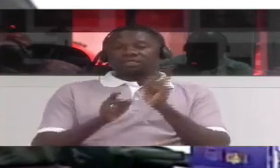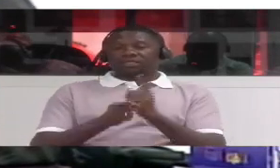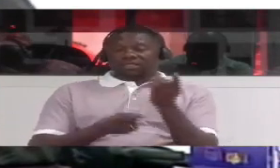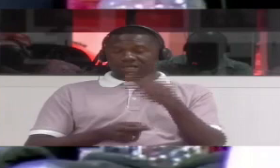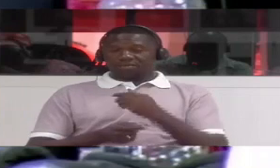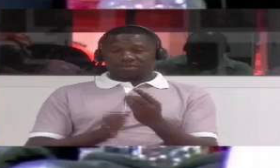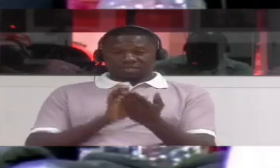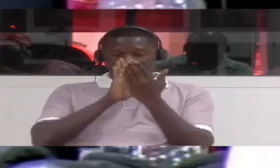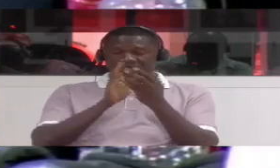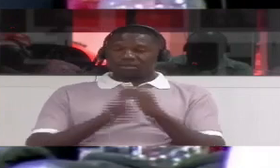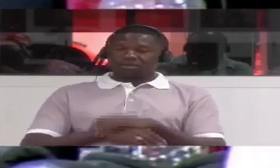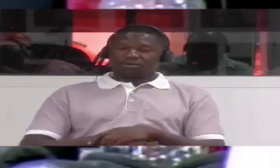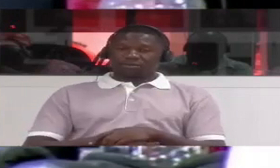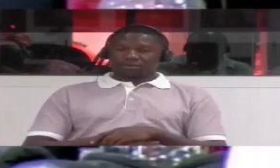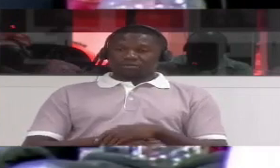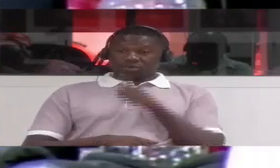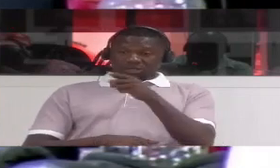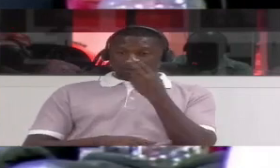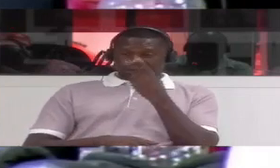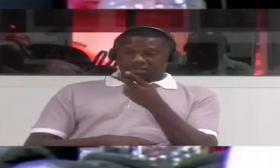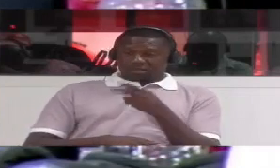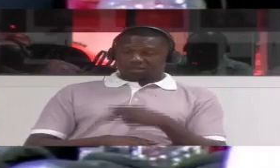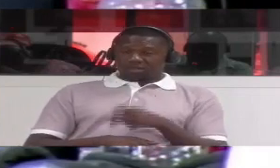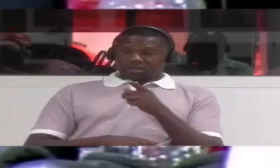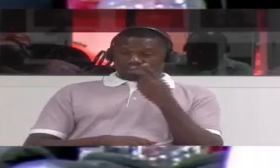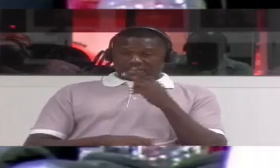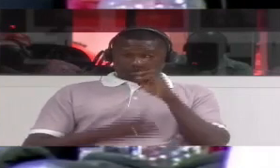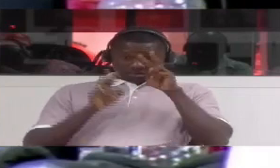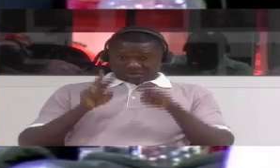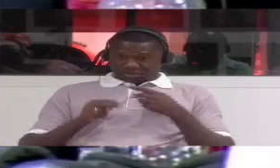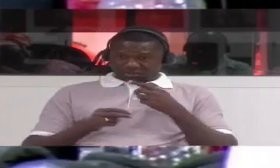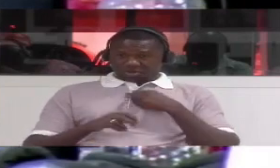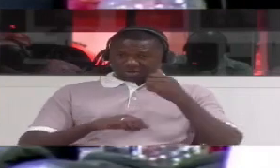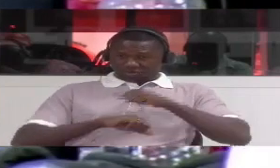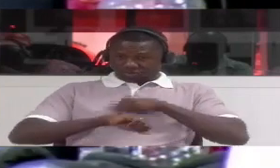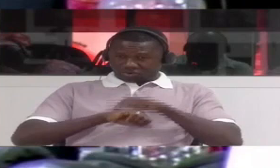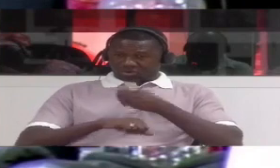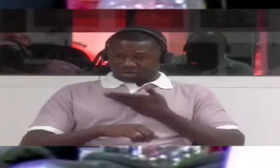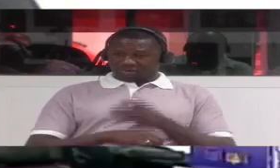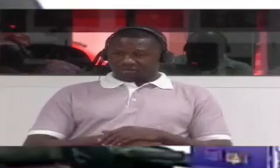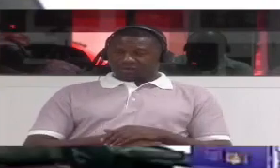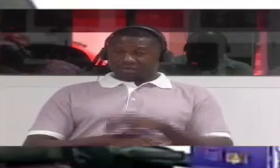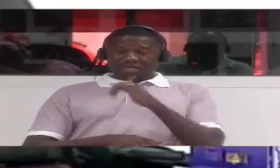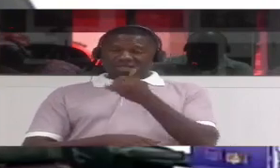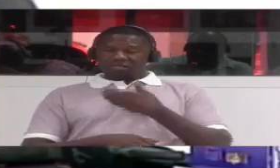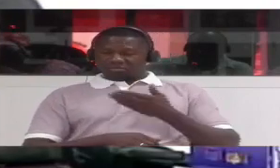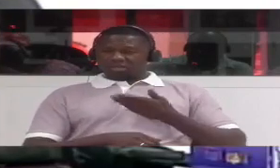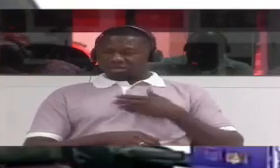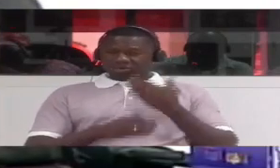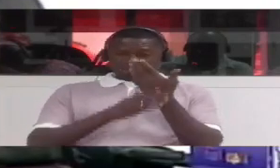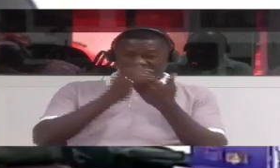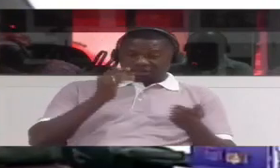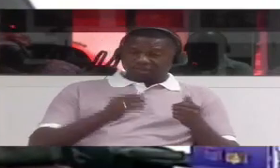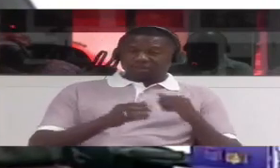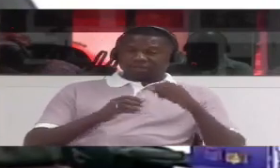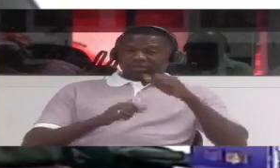see that you had been tortured, of and course, he heard the words of that. Of course, Mr. I came Haider from the torture chambers, whatever the name is. They call it a ring there. And